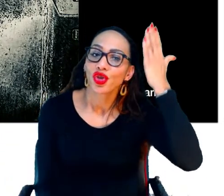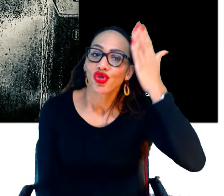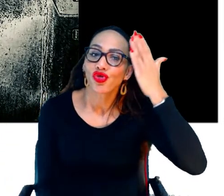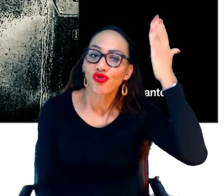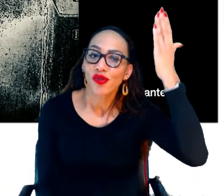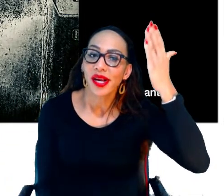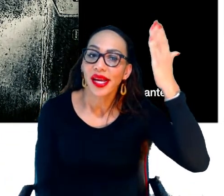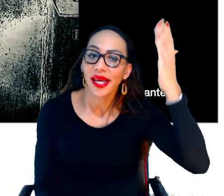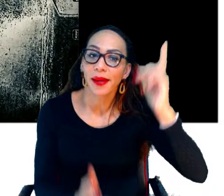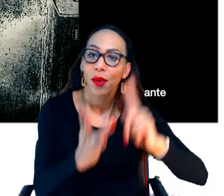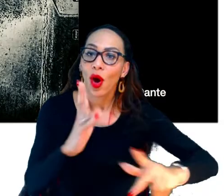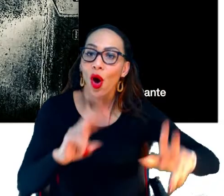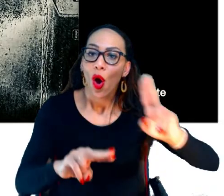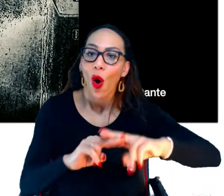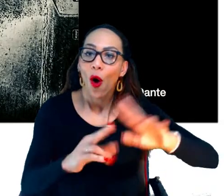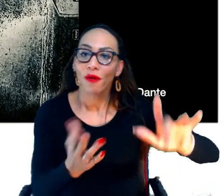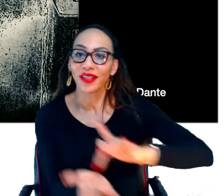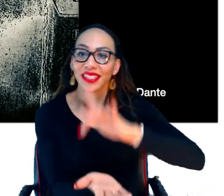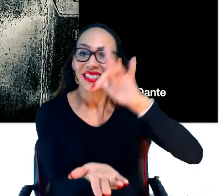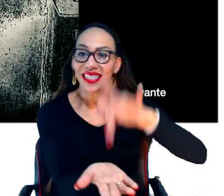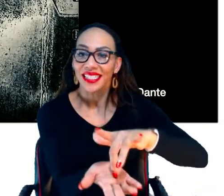spatials, the